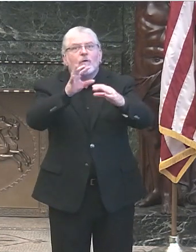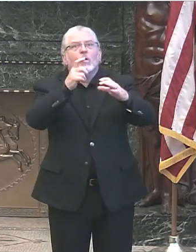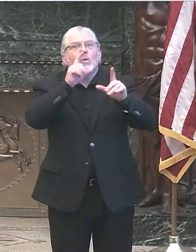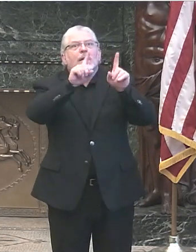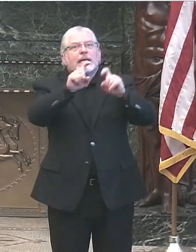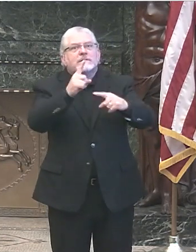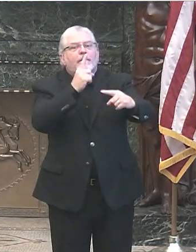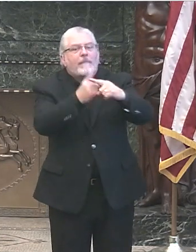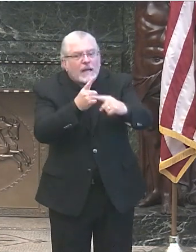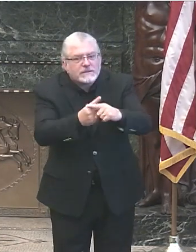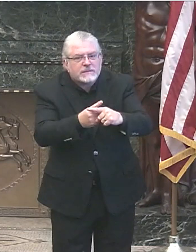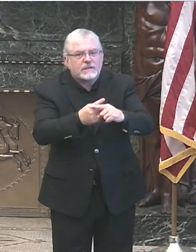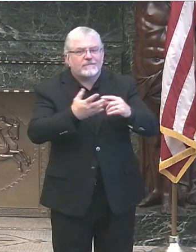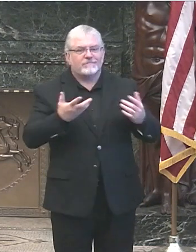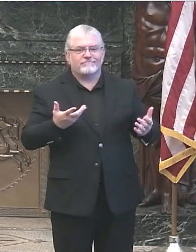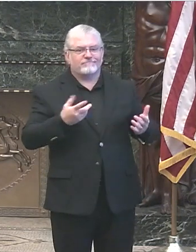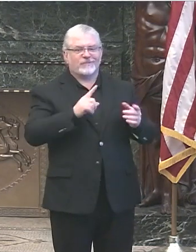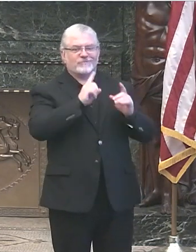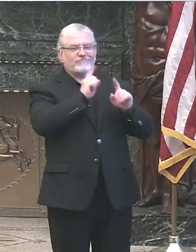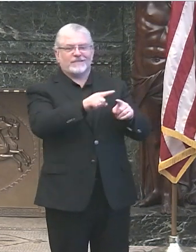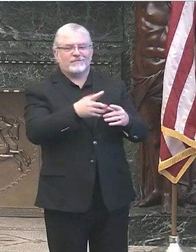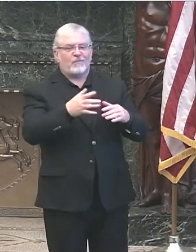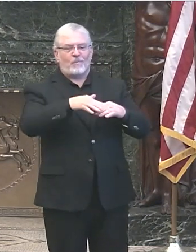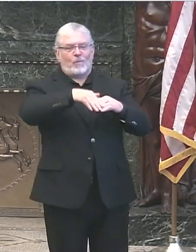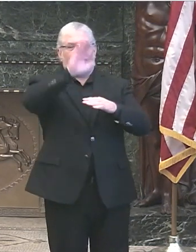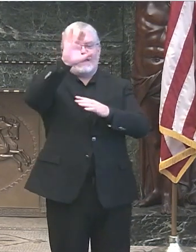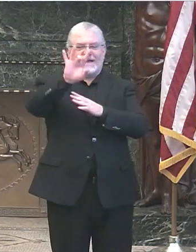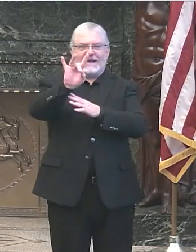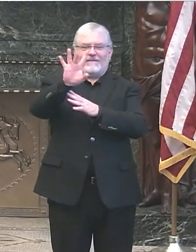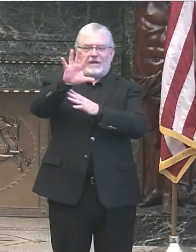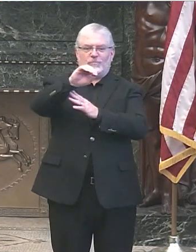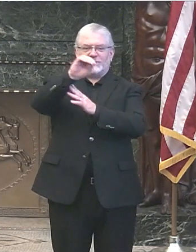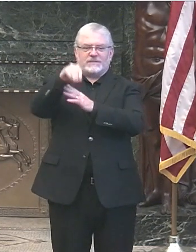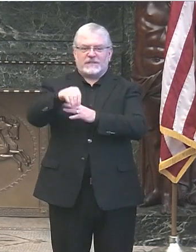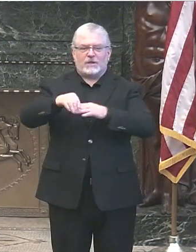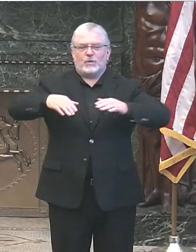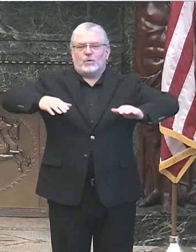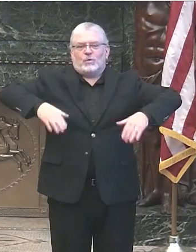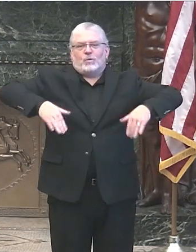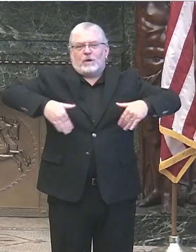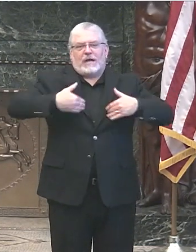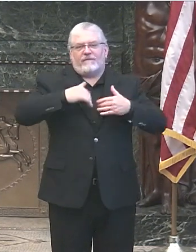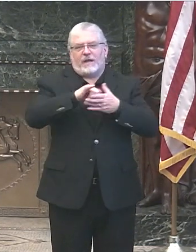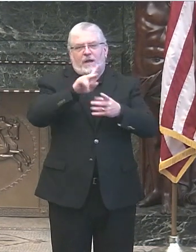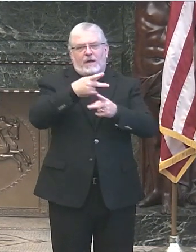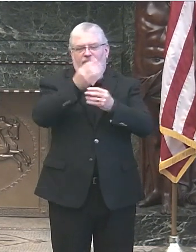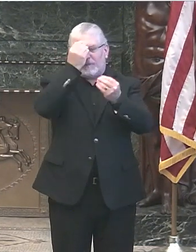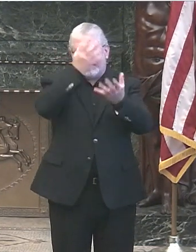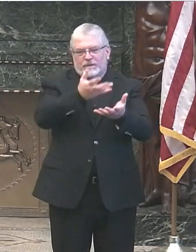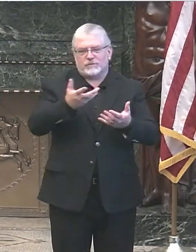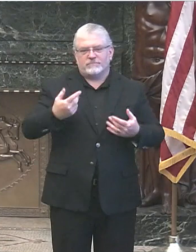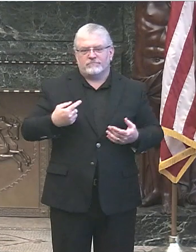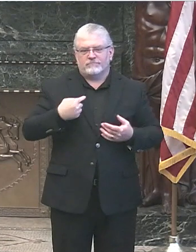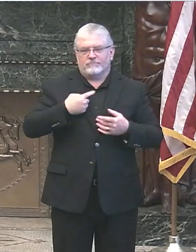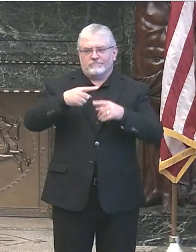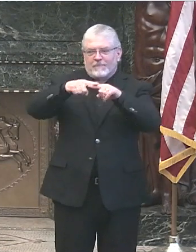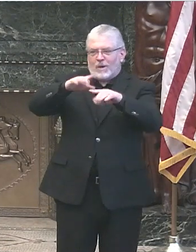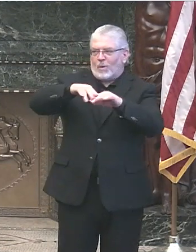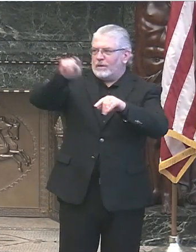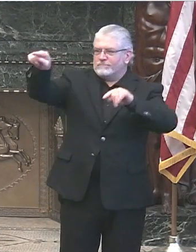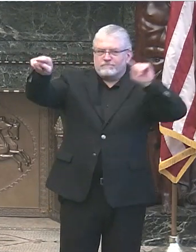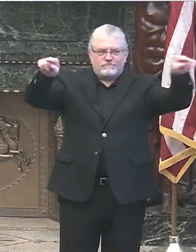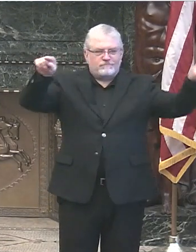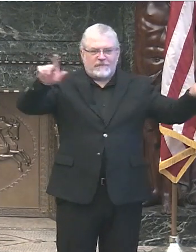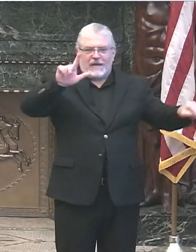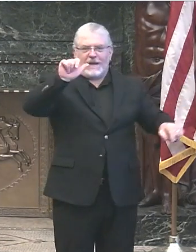to the extent we're getting information, it's from very just specific laboratories. So it comes to different channels. So the information we have is probably pretty biased. If I thought it was